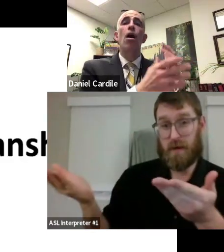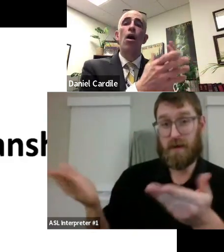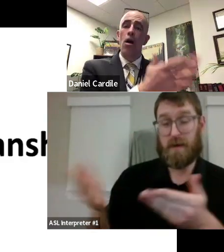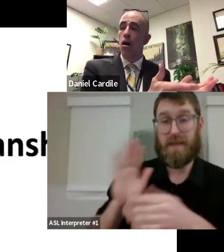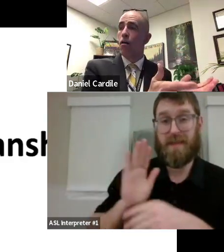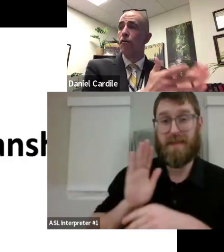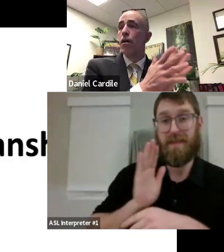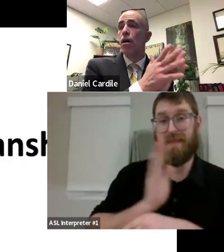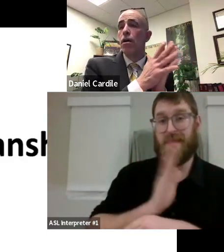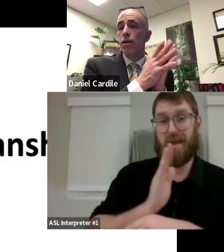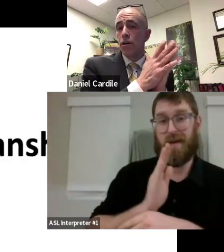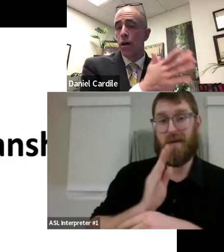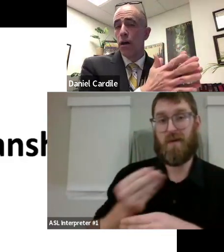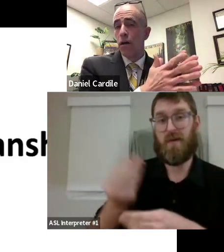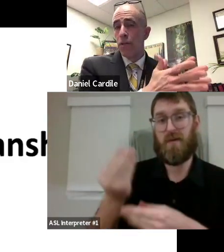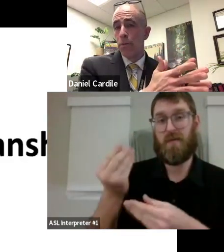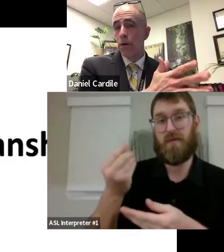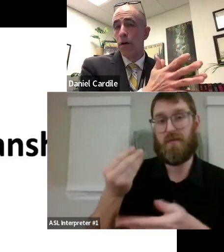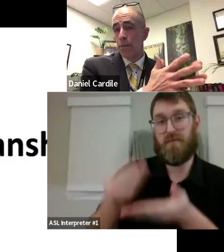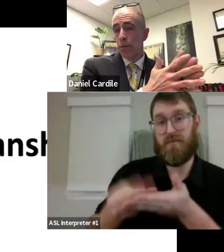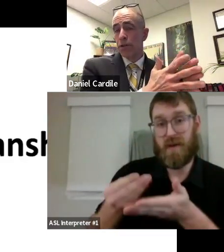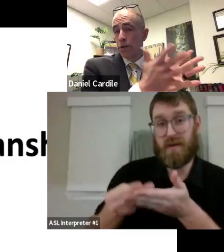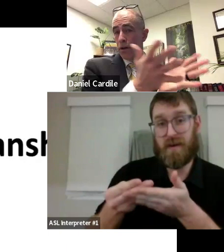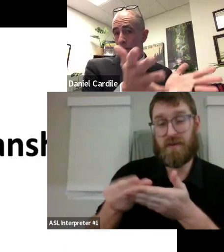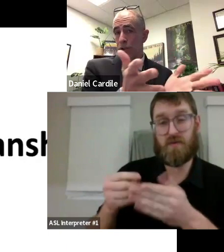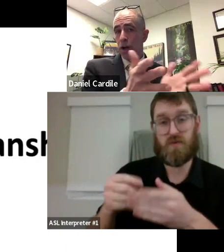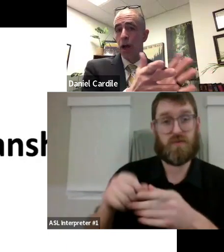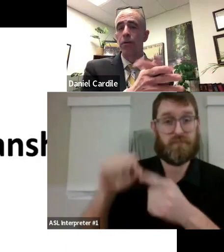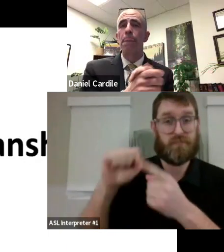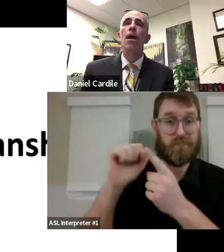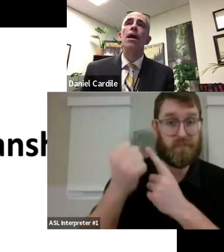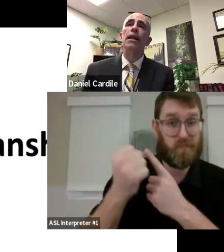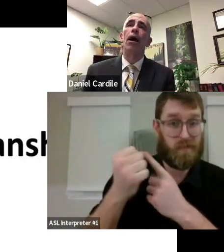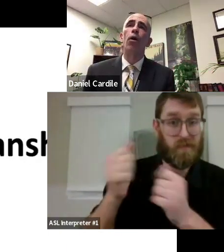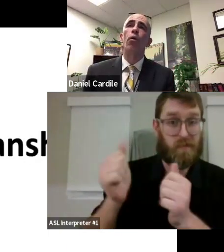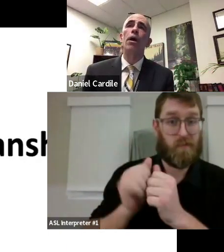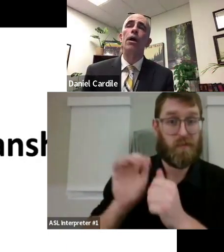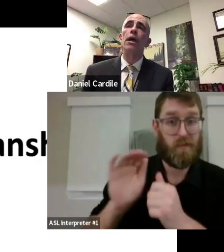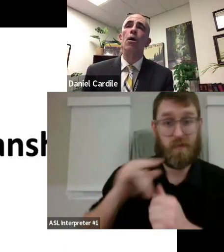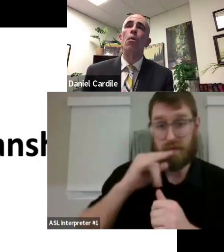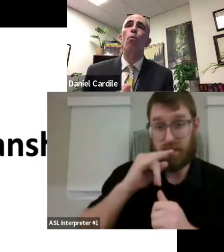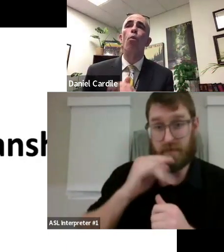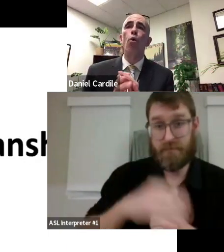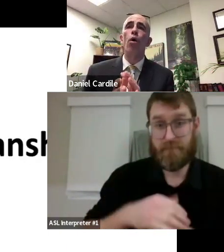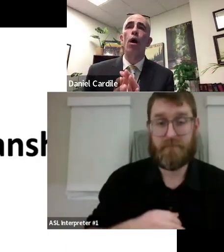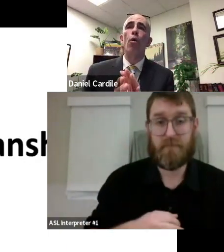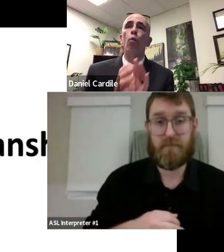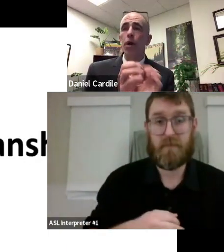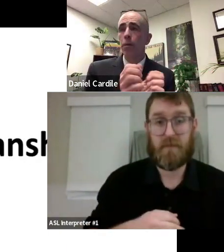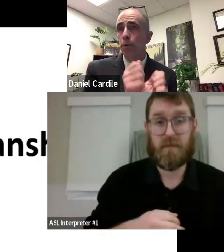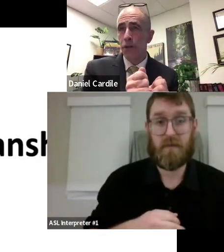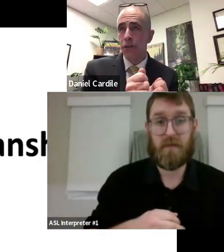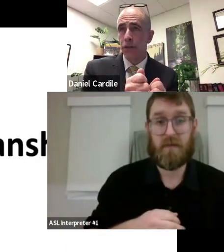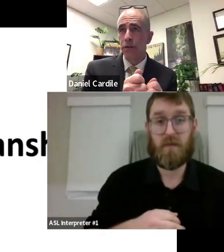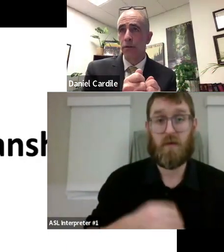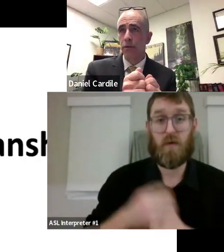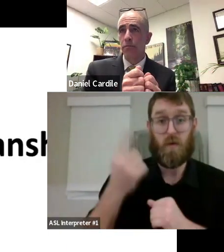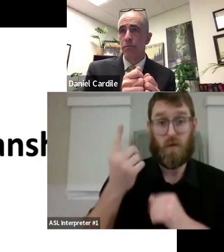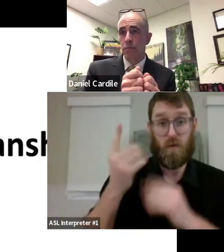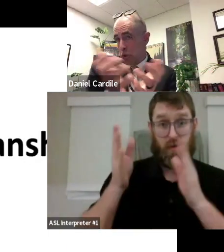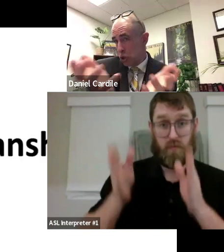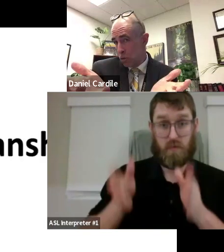affairs of the person, of your child. Now, one